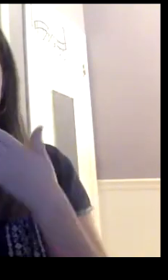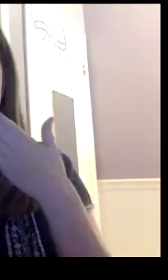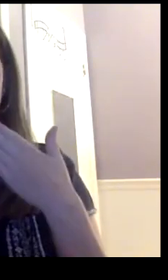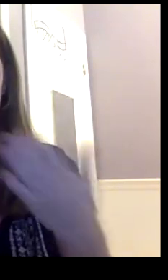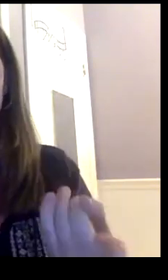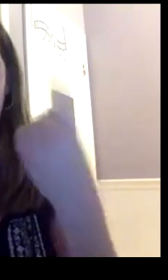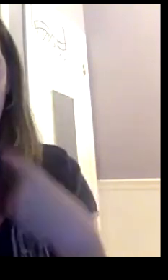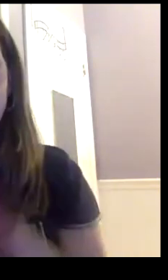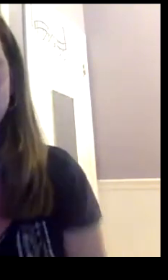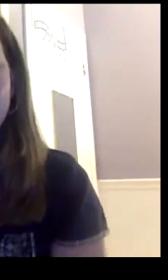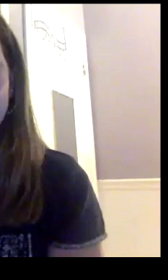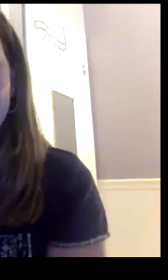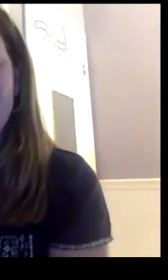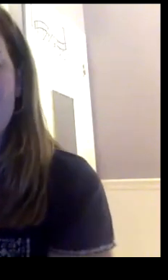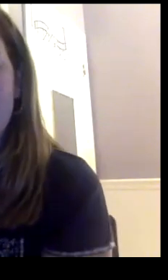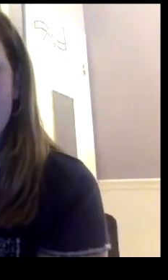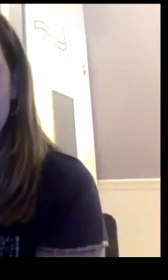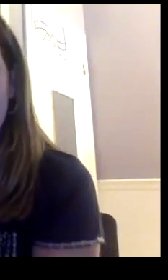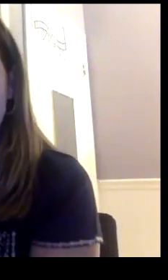You guys have a wonderful night as well. Thank you so much for coming.